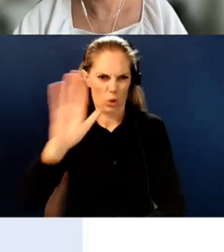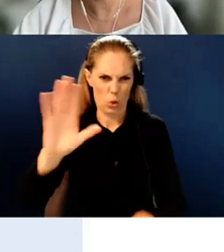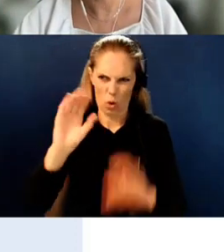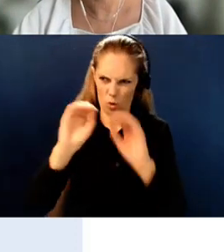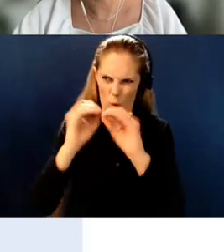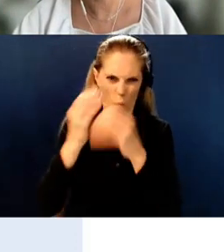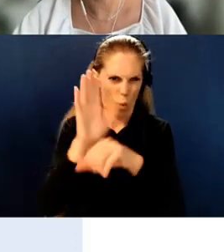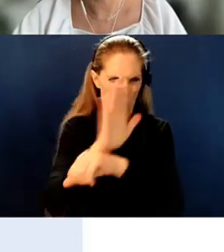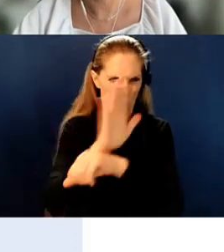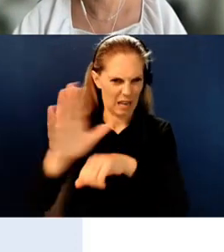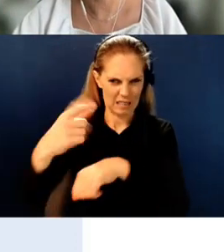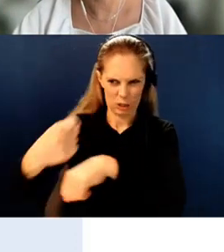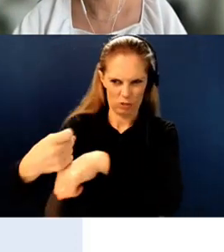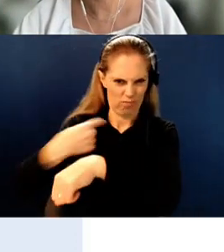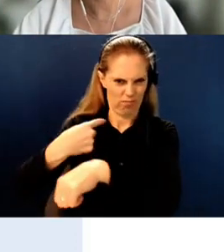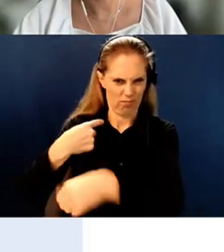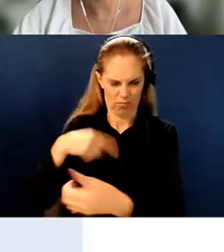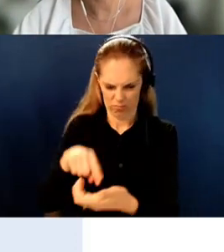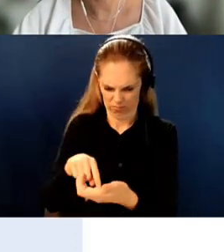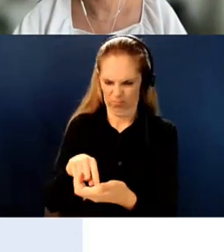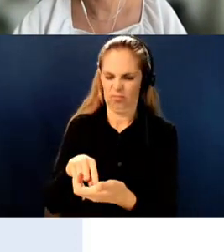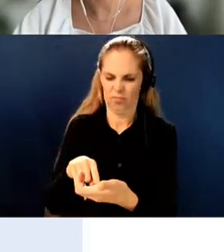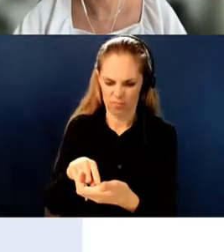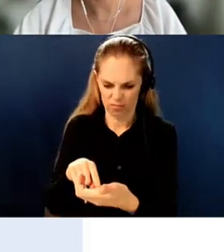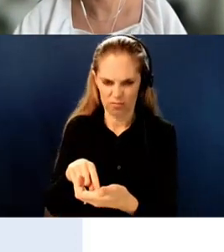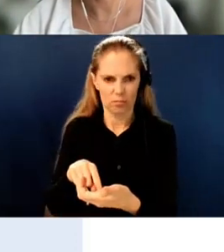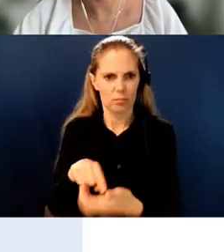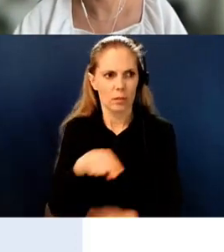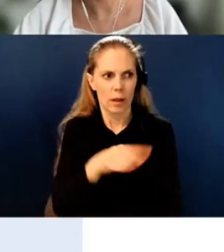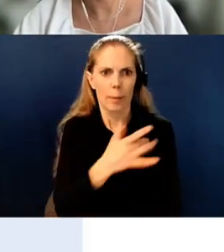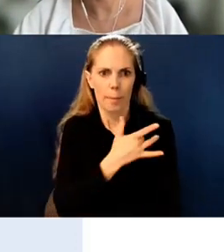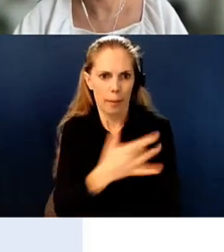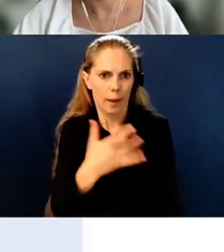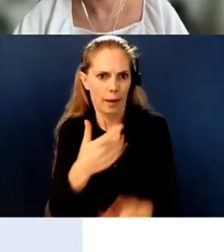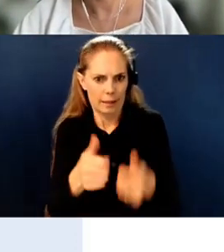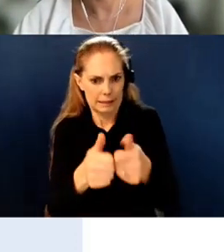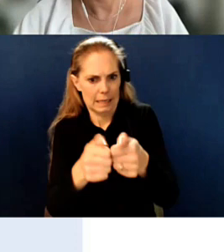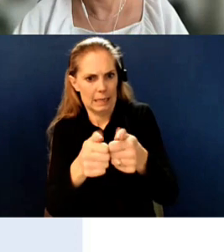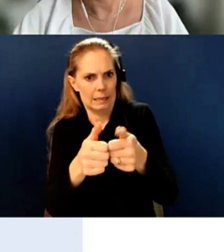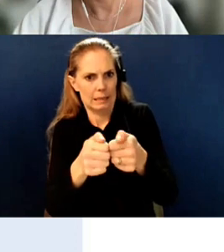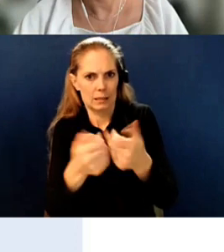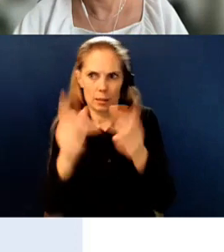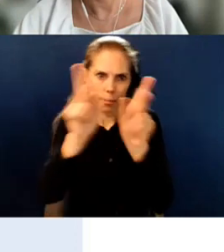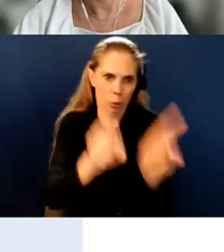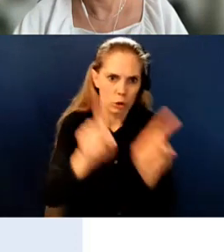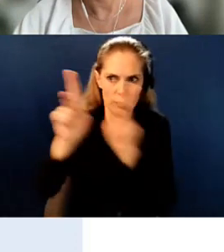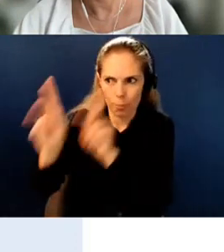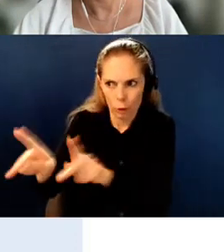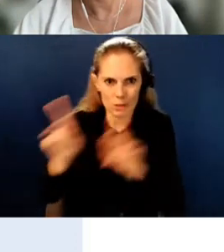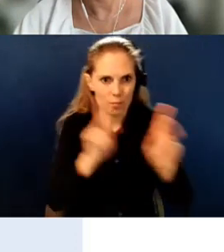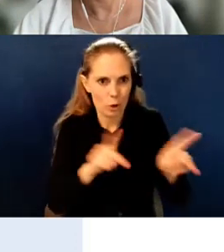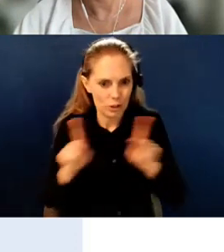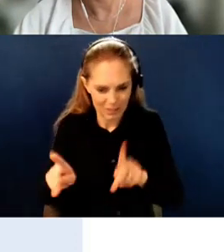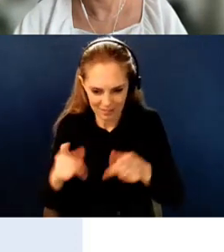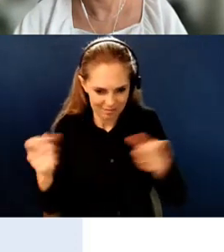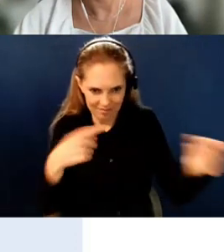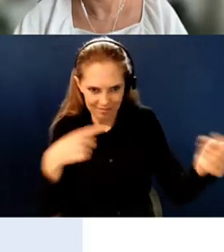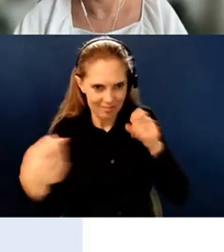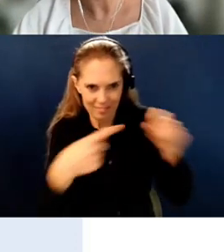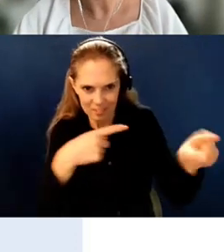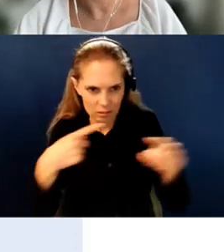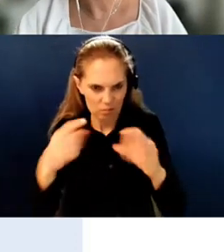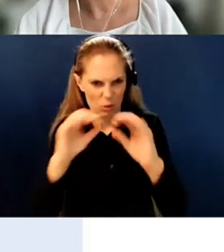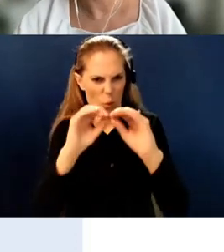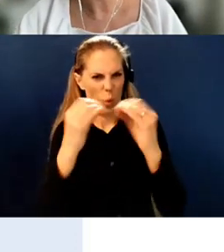when a text message is coming in, it's coming in from someone's personal device. So, you know, there's no real disconnect from the fact that it's not your